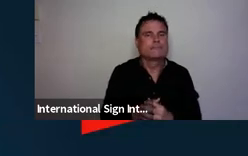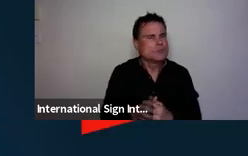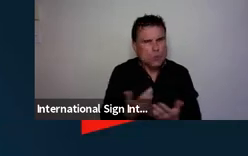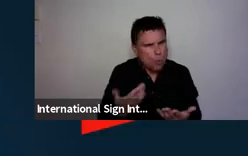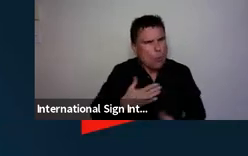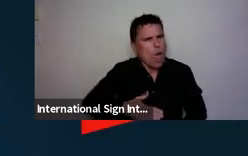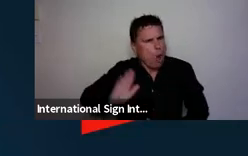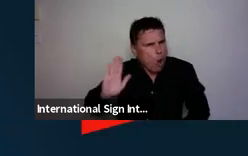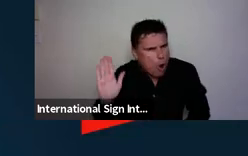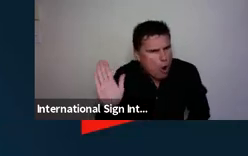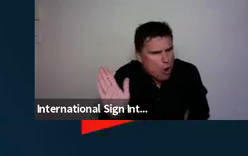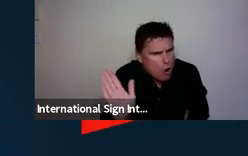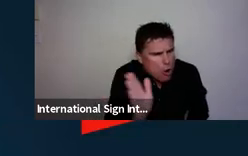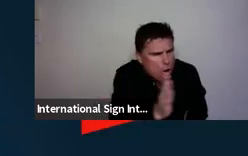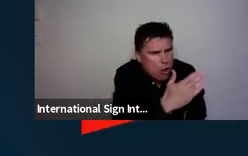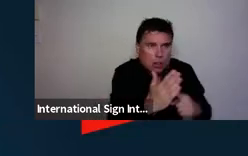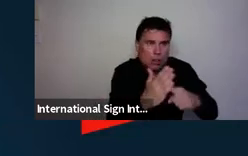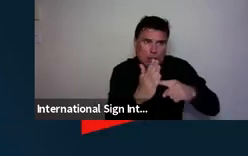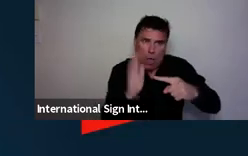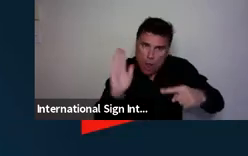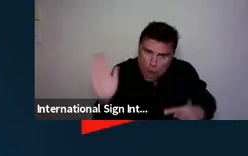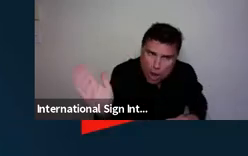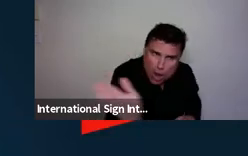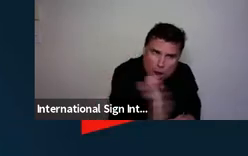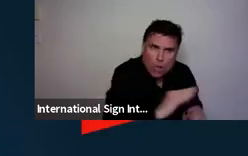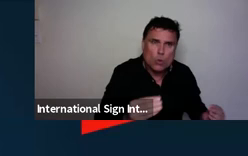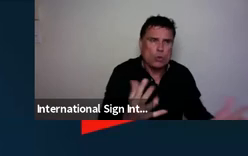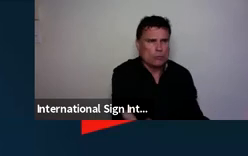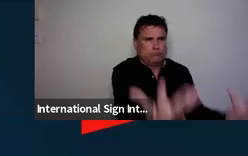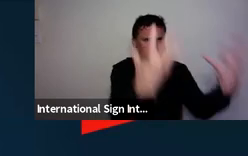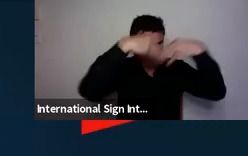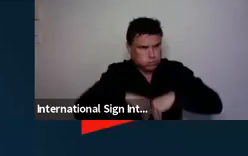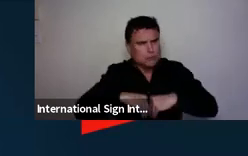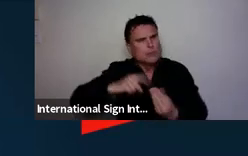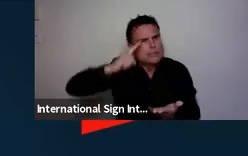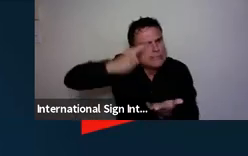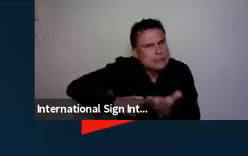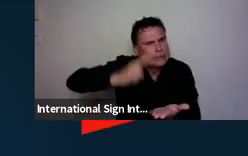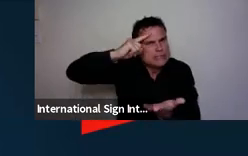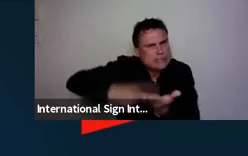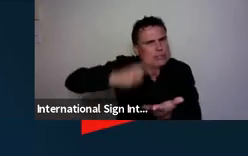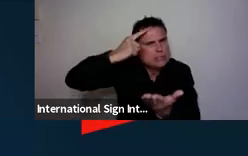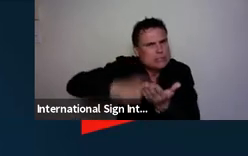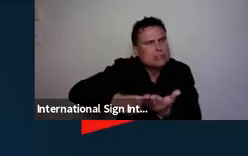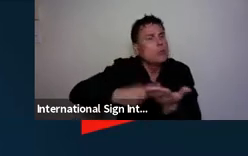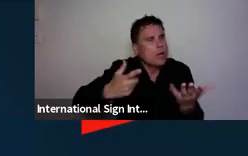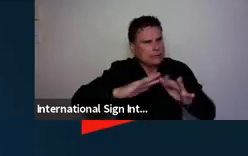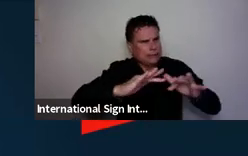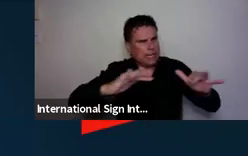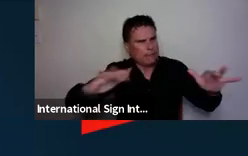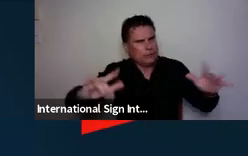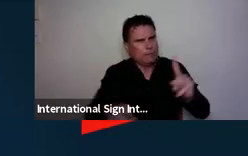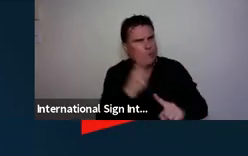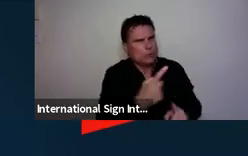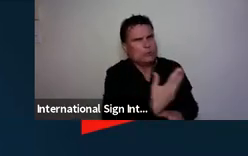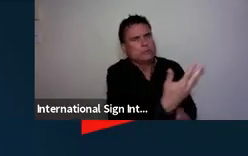their diversity, and ensure that those who face, again, multiple and intersecting forms of discrimination, they have